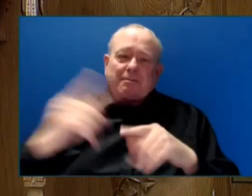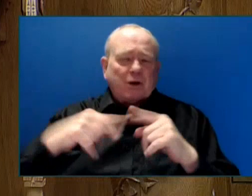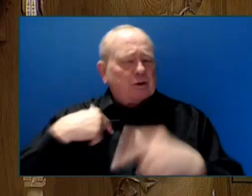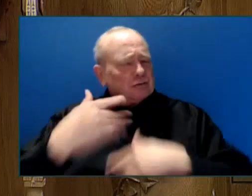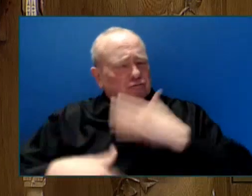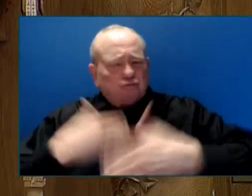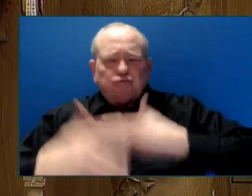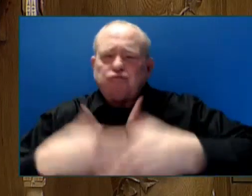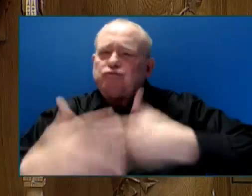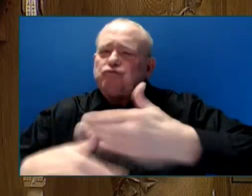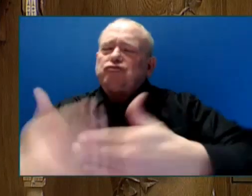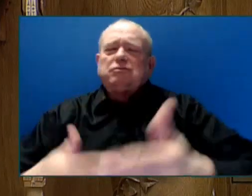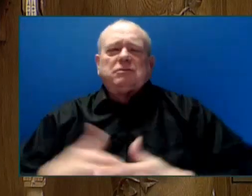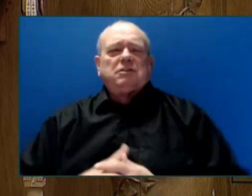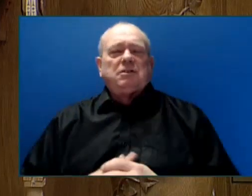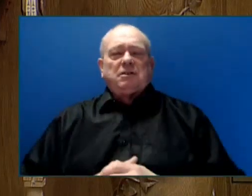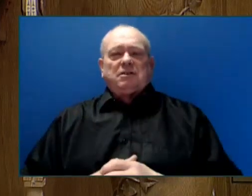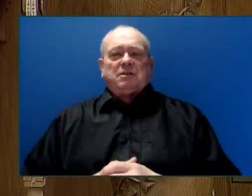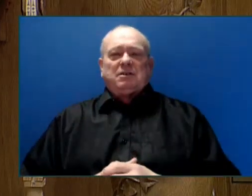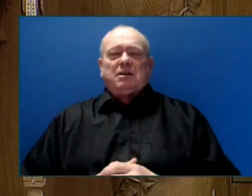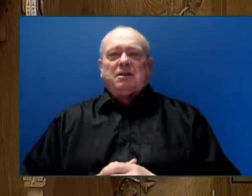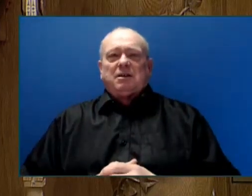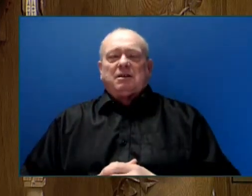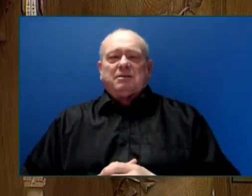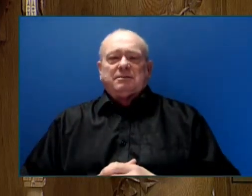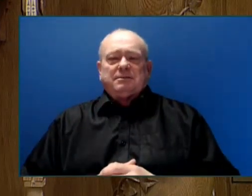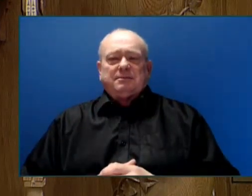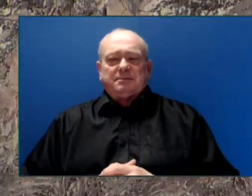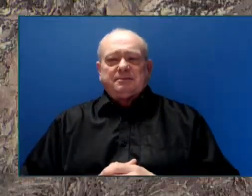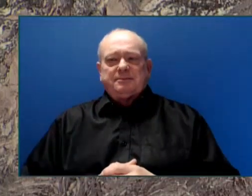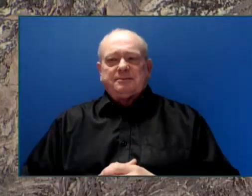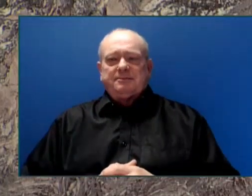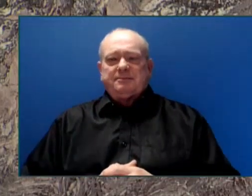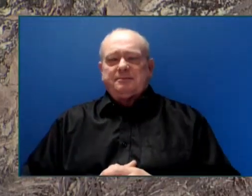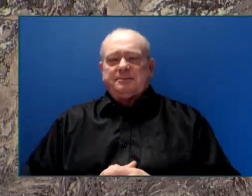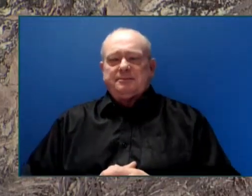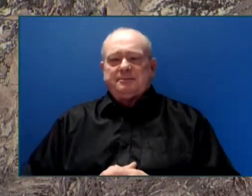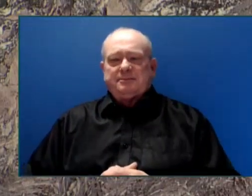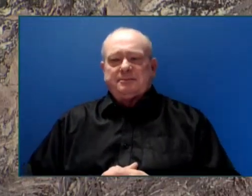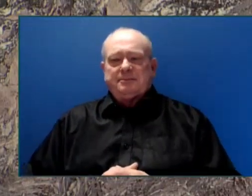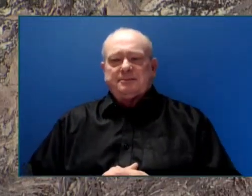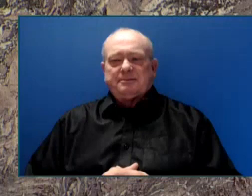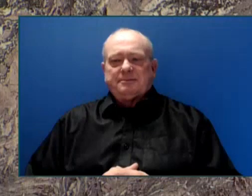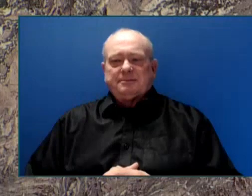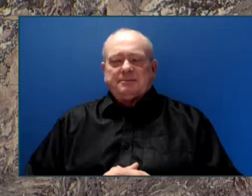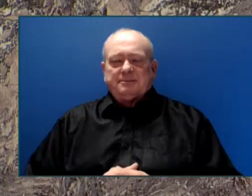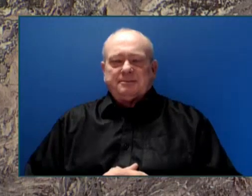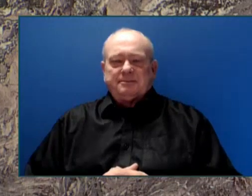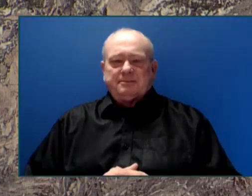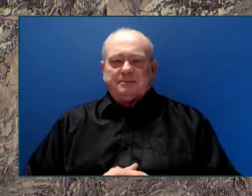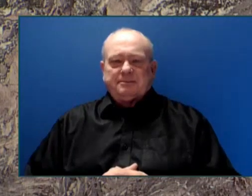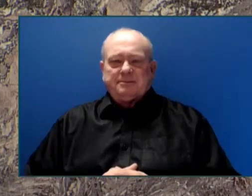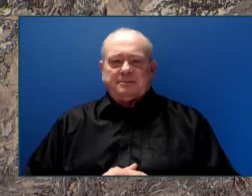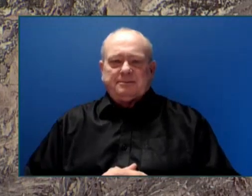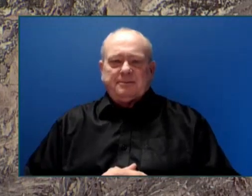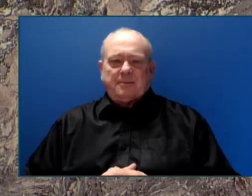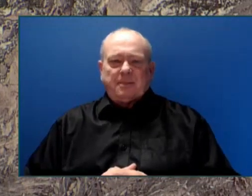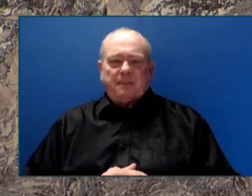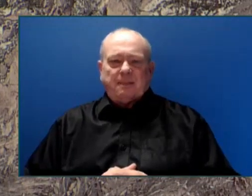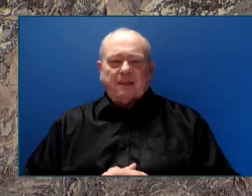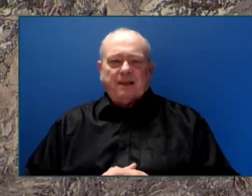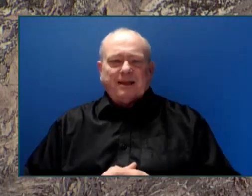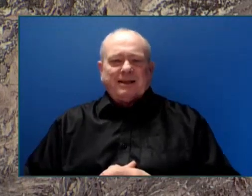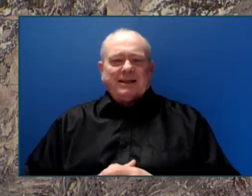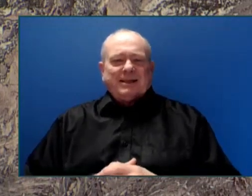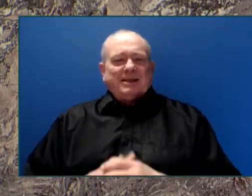Member for Kelowna West. Thank you, Mr. Speaker. The consequences of the Premier's catch and release system and his